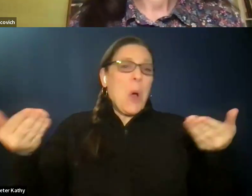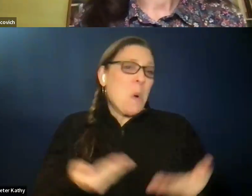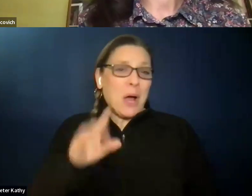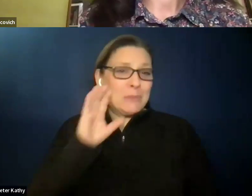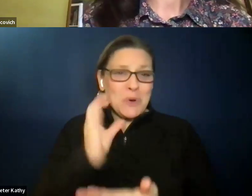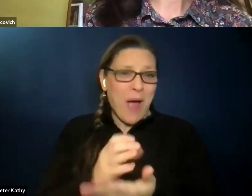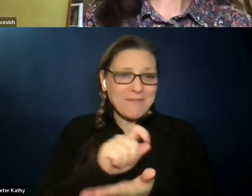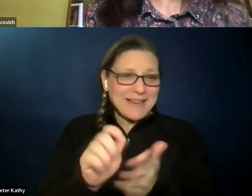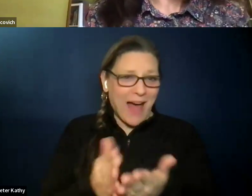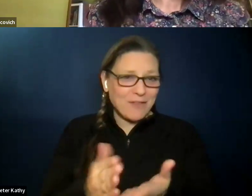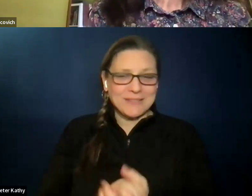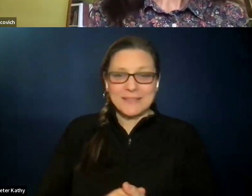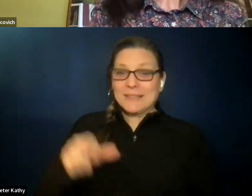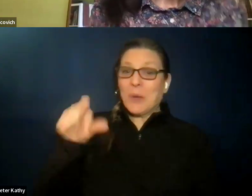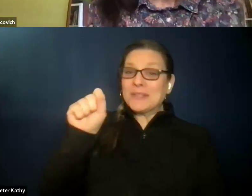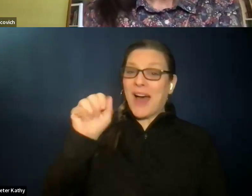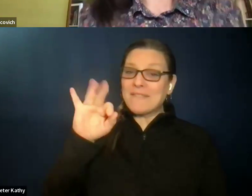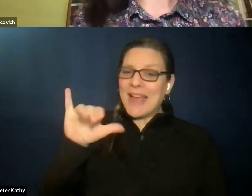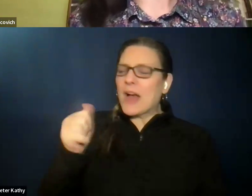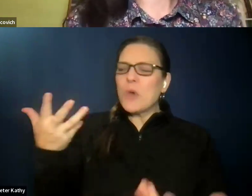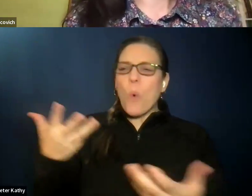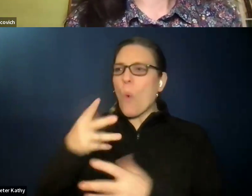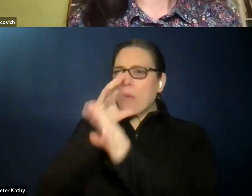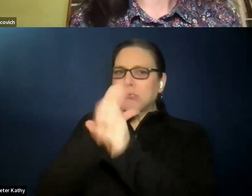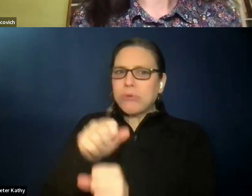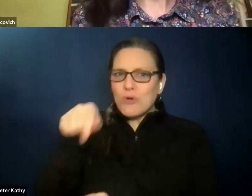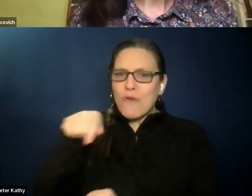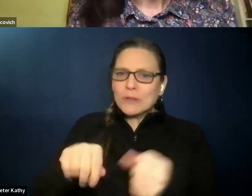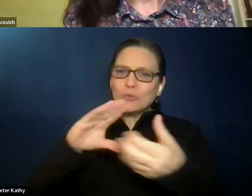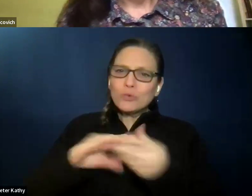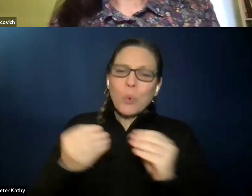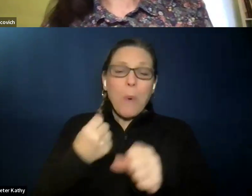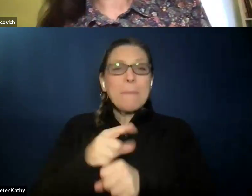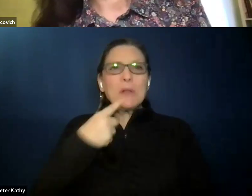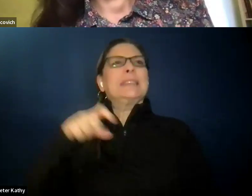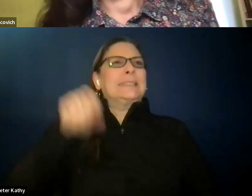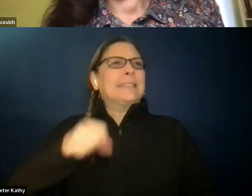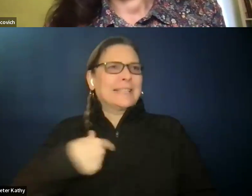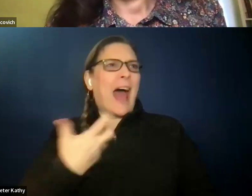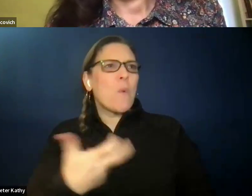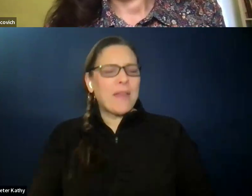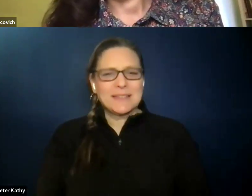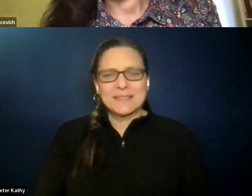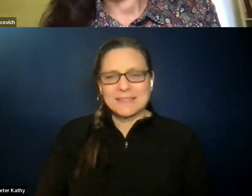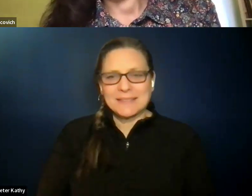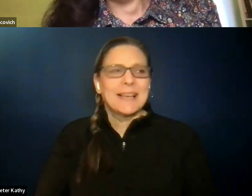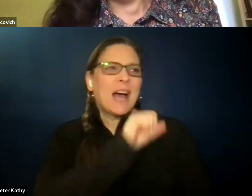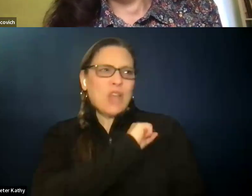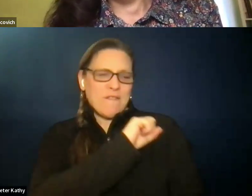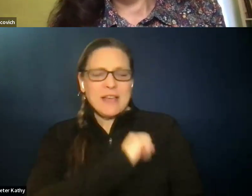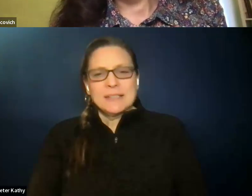novels. Safiya, what drew you to this story? What made you say yes? Yeah,